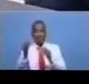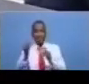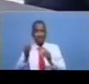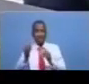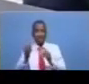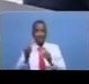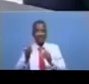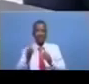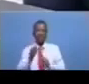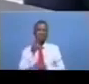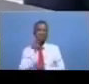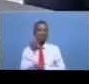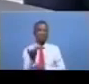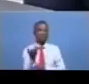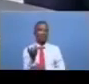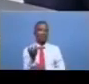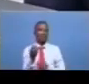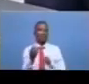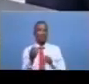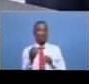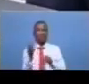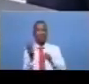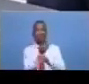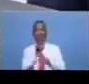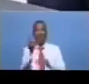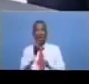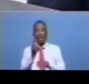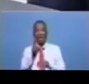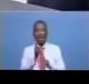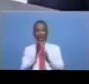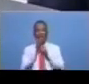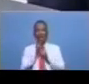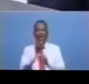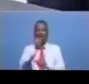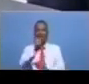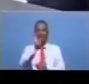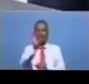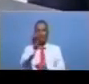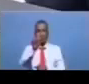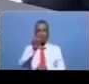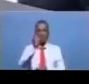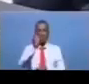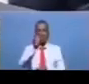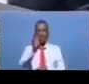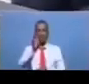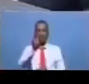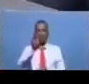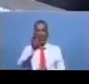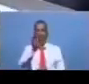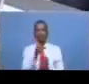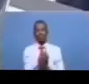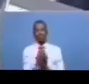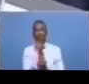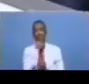6,730,413 by that figure, and you multiply it by 100, you get 49.625. That is the figure